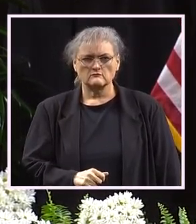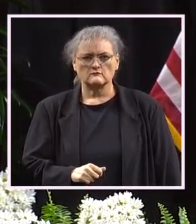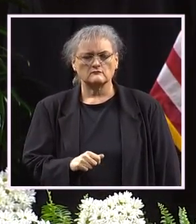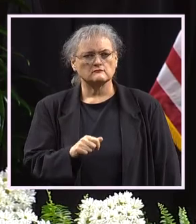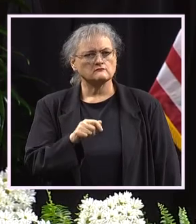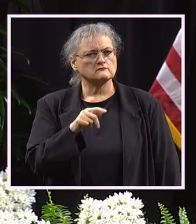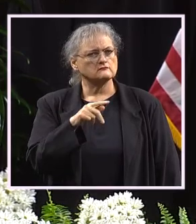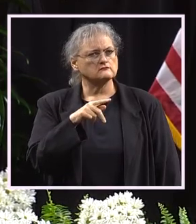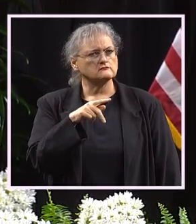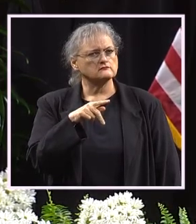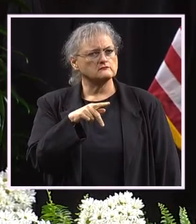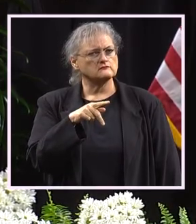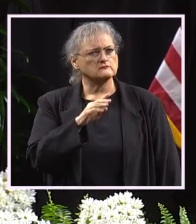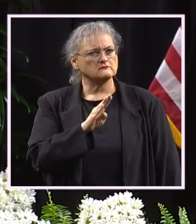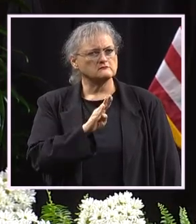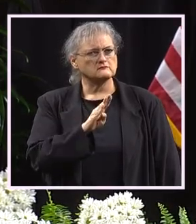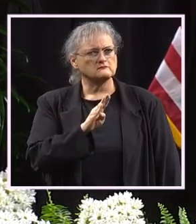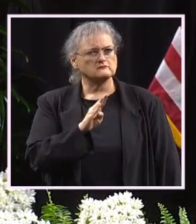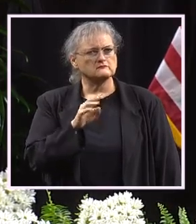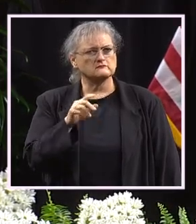Kinga Beata